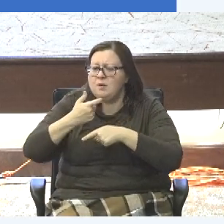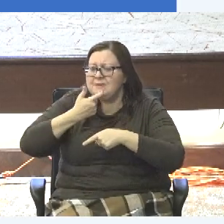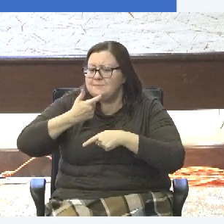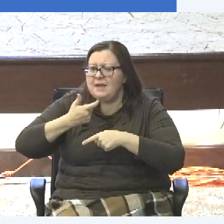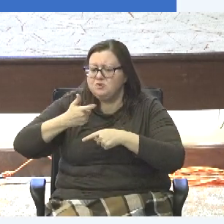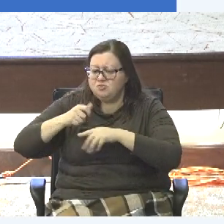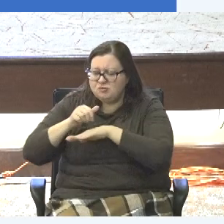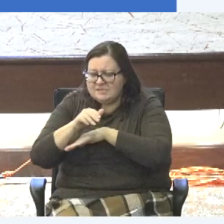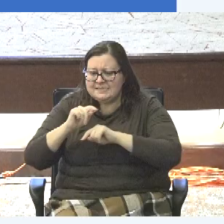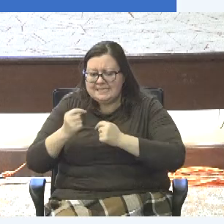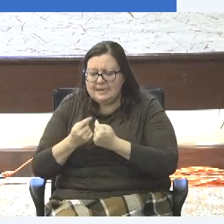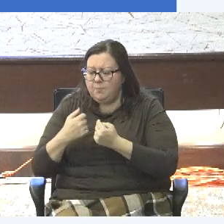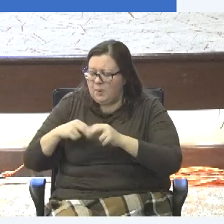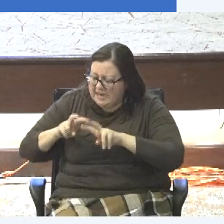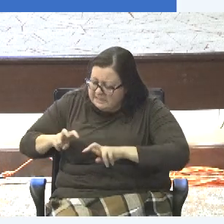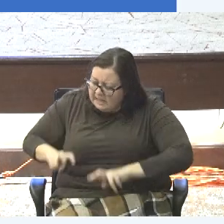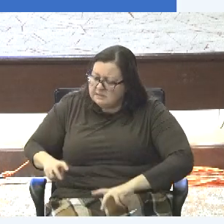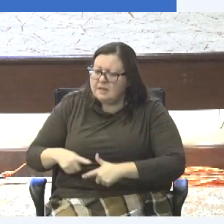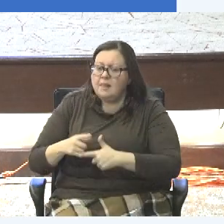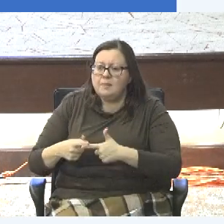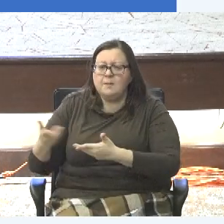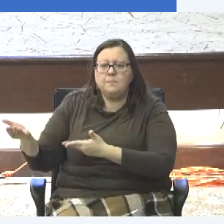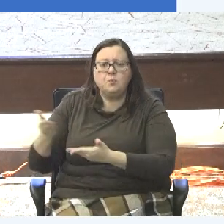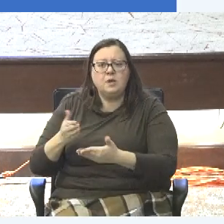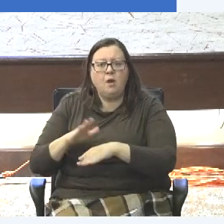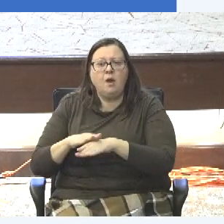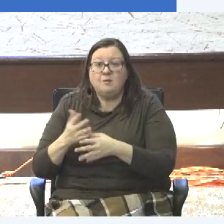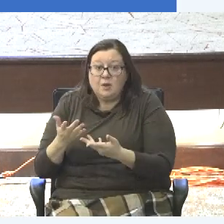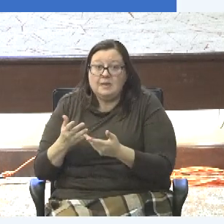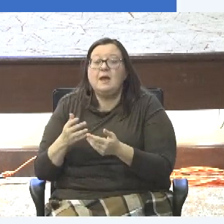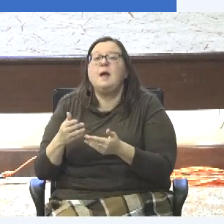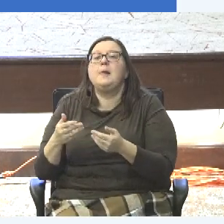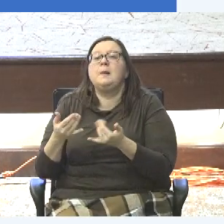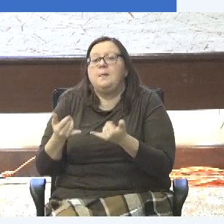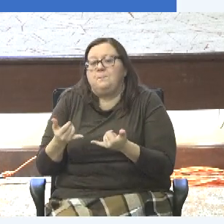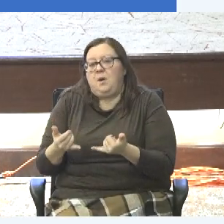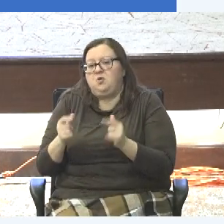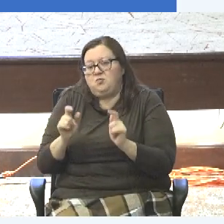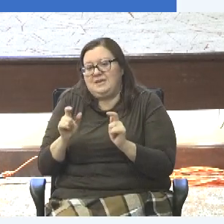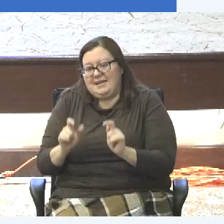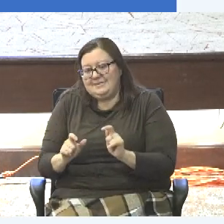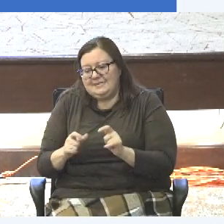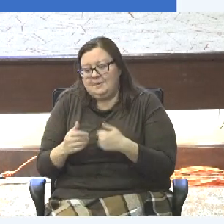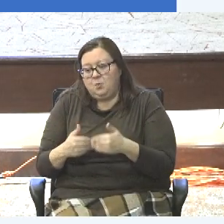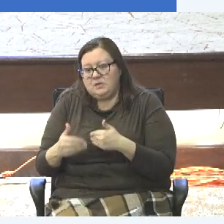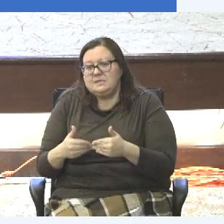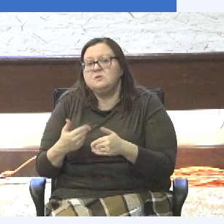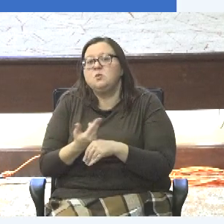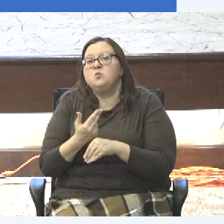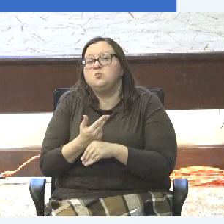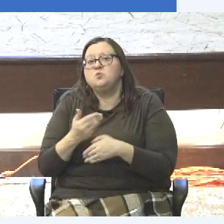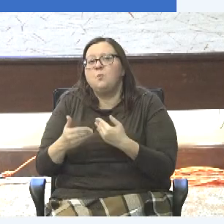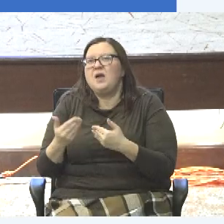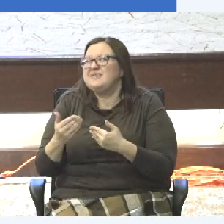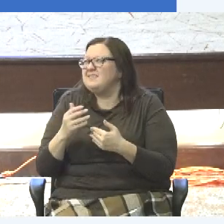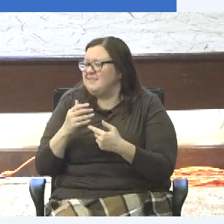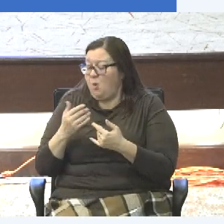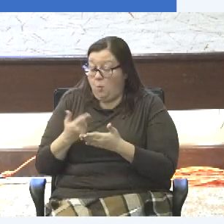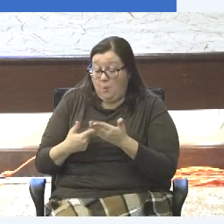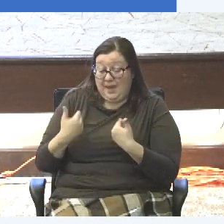well. And then bring on board a modern testing and selection process. I mentioned in my 90-day review, we use a process that's about 2 decades